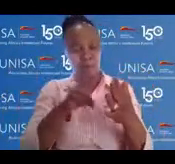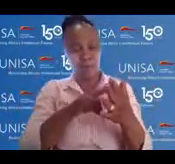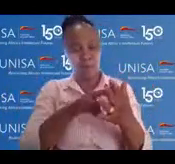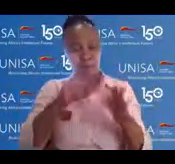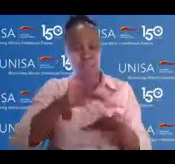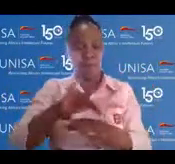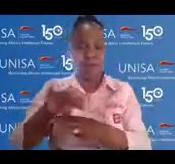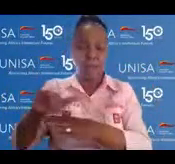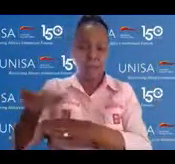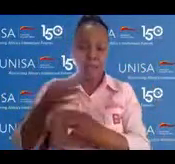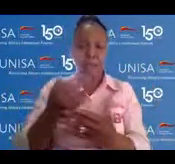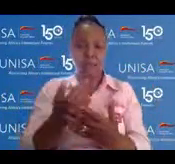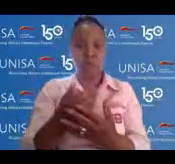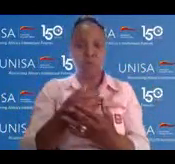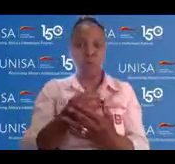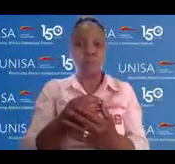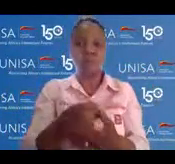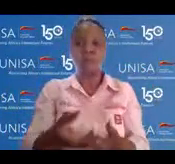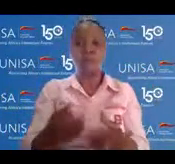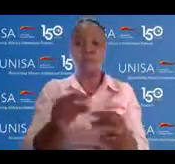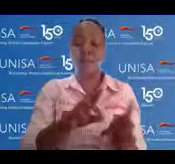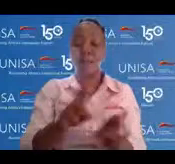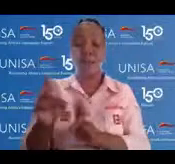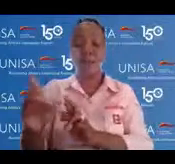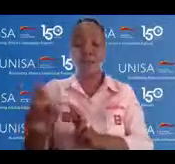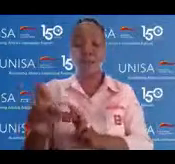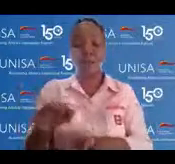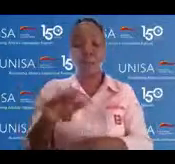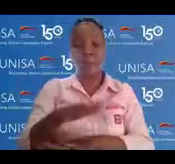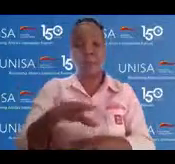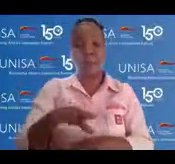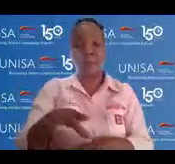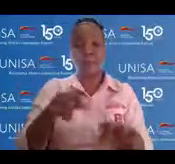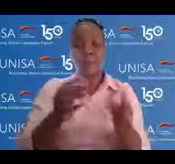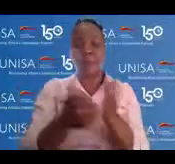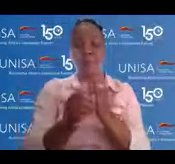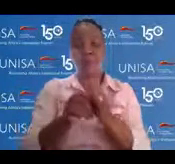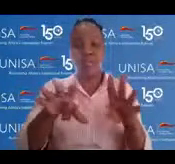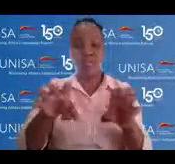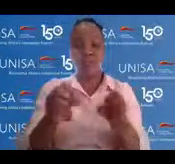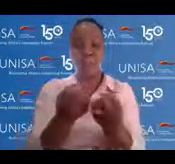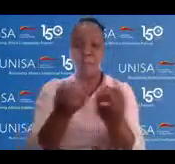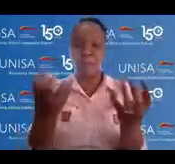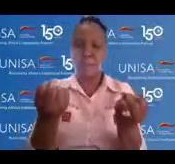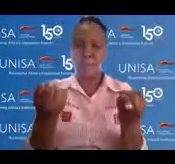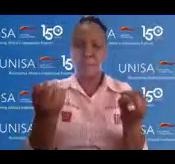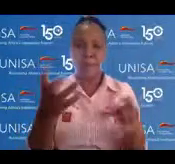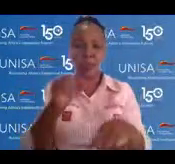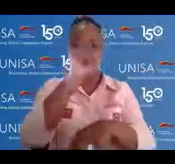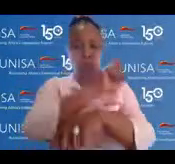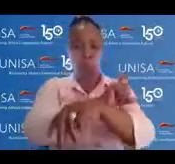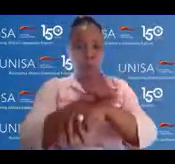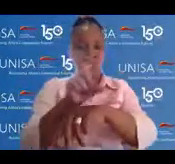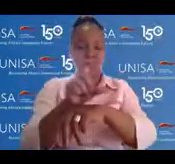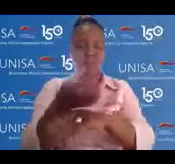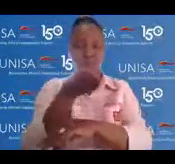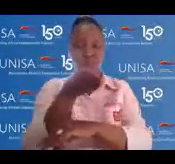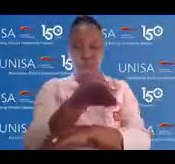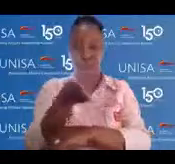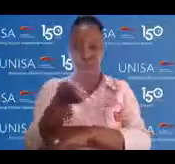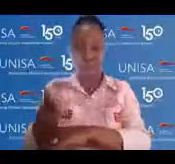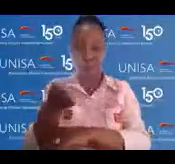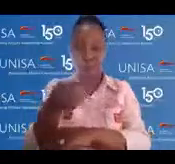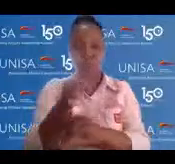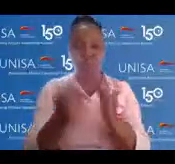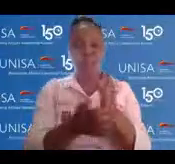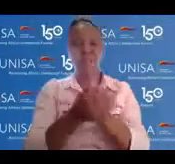Your Exam Basic Skills, there are so many courses that are on the site, and they are